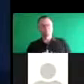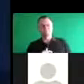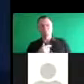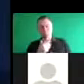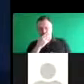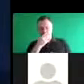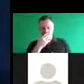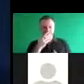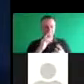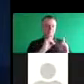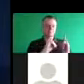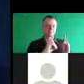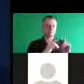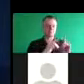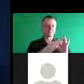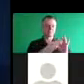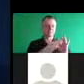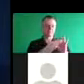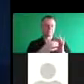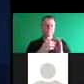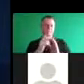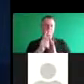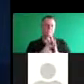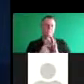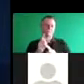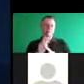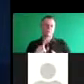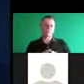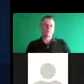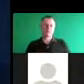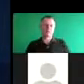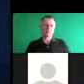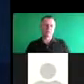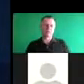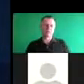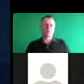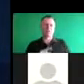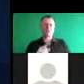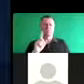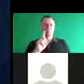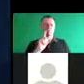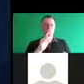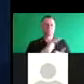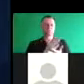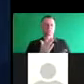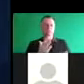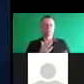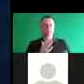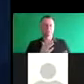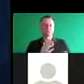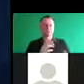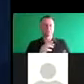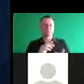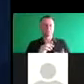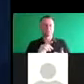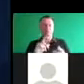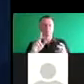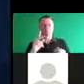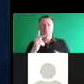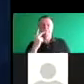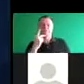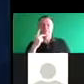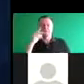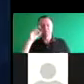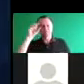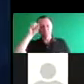this idea of dreams. What is dream? Reality, false memory, real